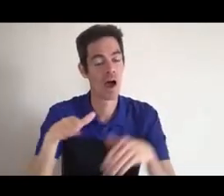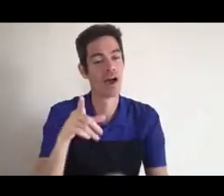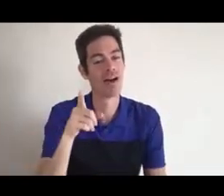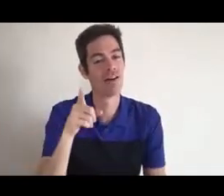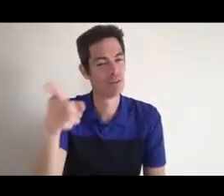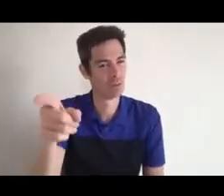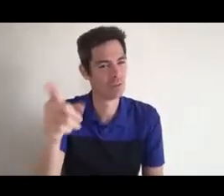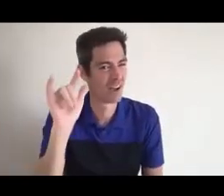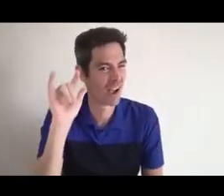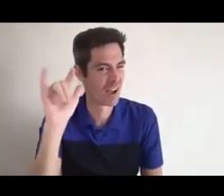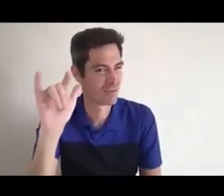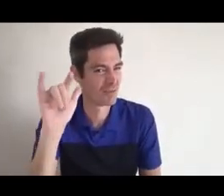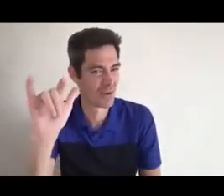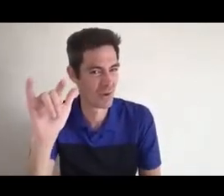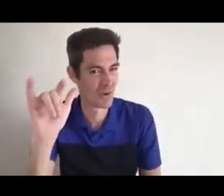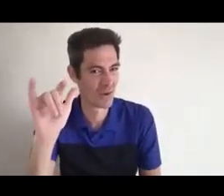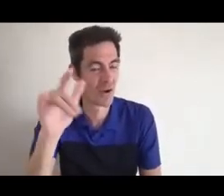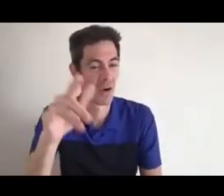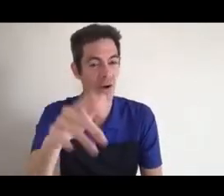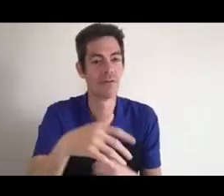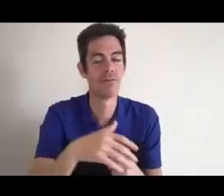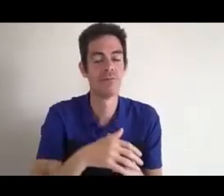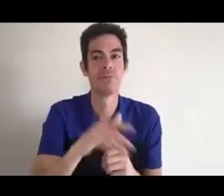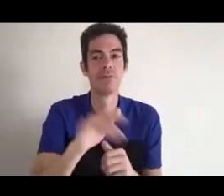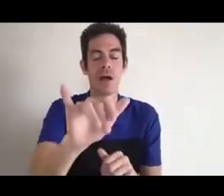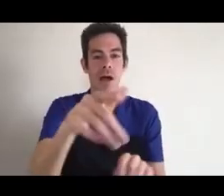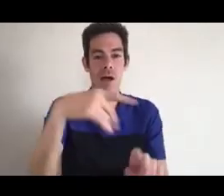Translating walk, pointing, airport.